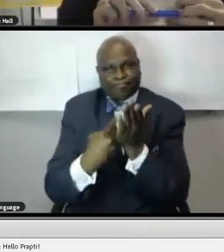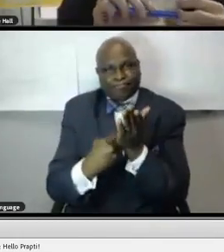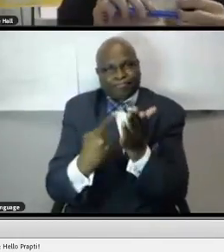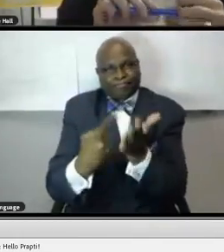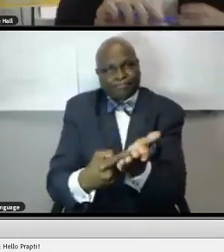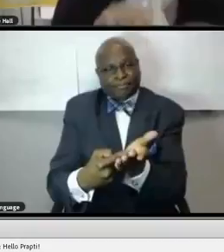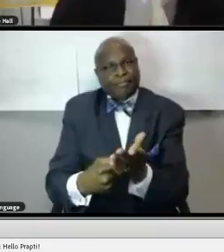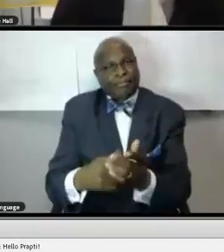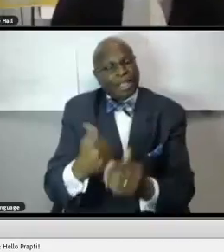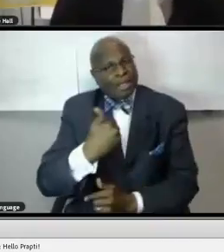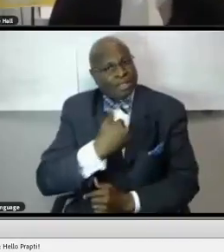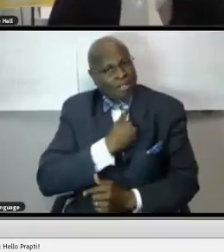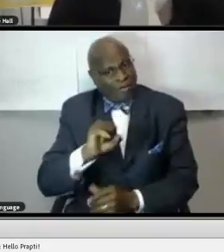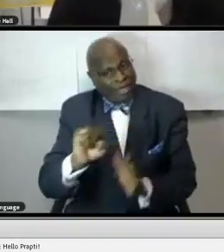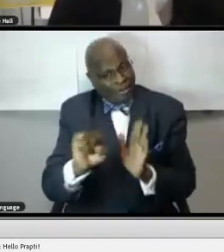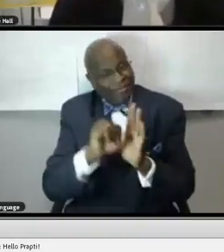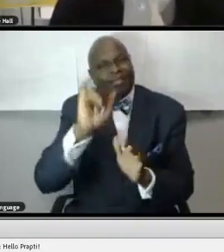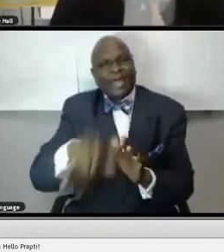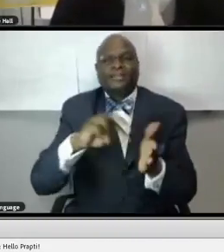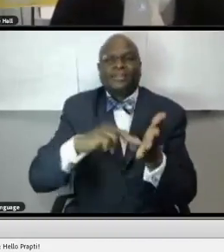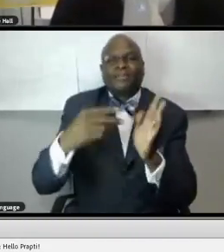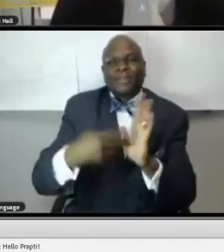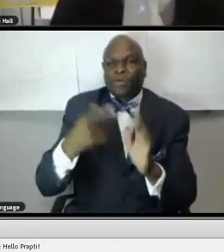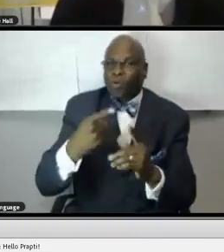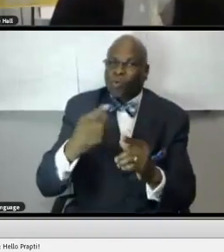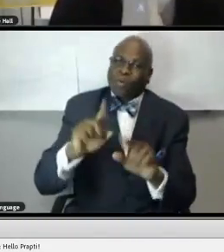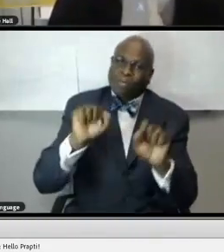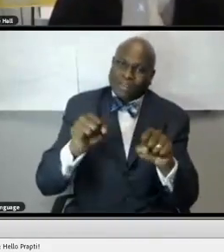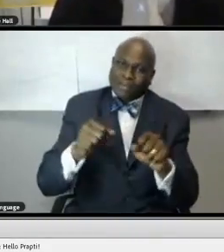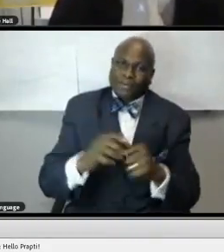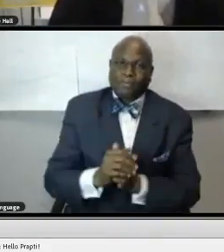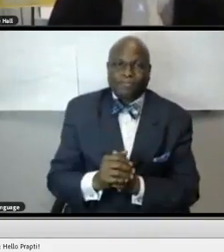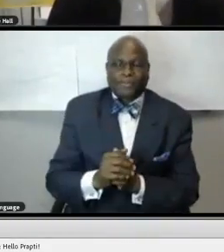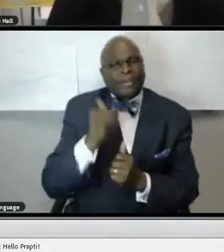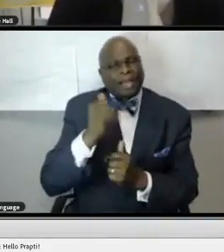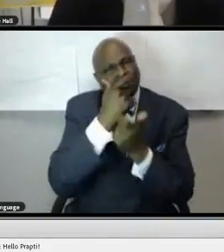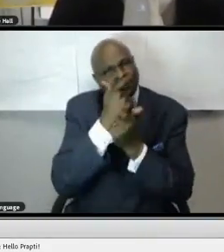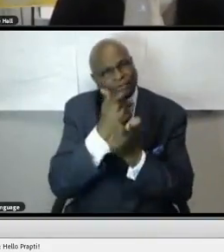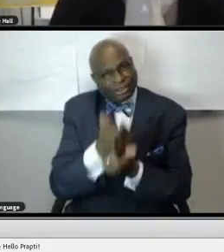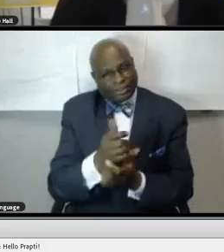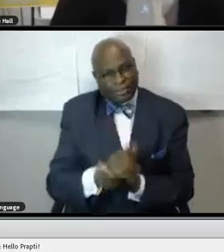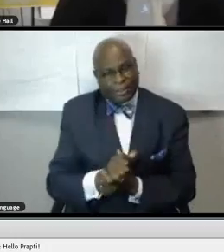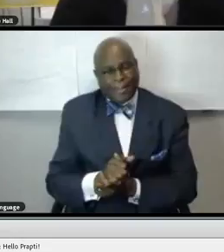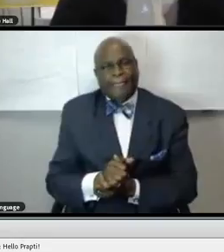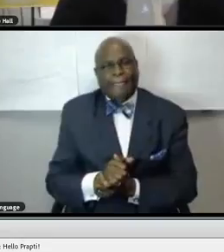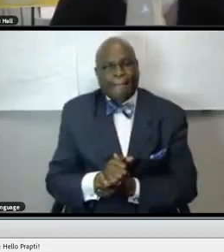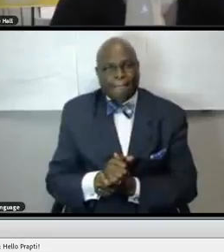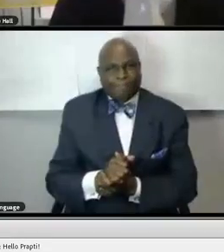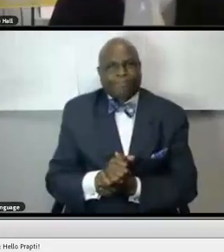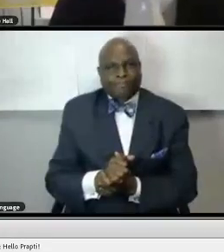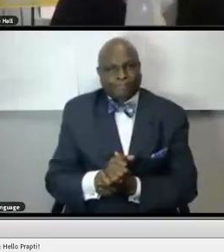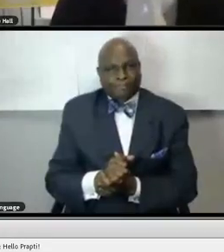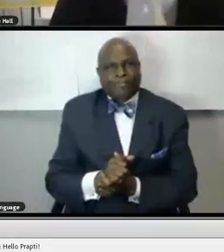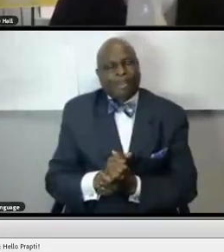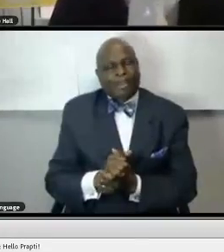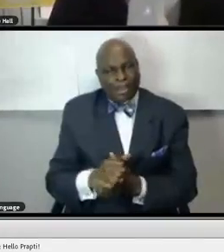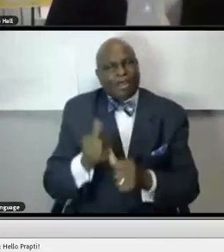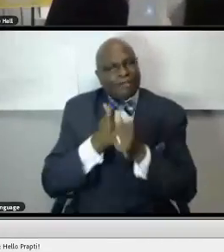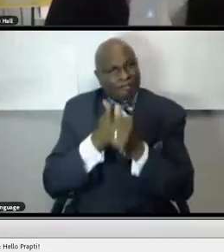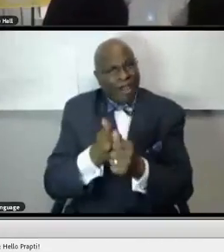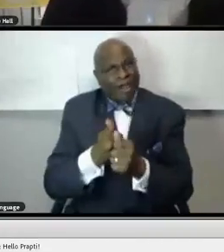use self-identification as a definition wherever possible. Now, what's interesting is, following that